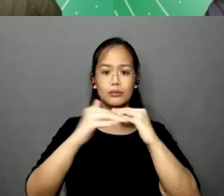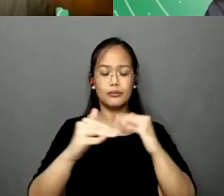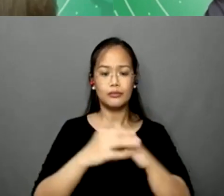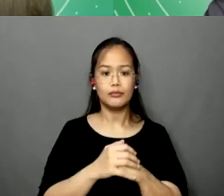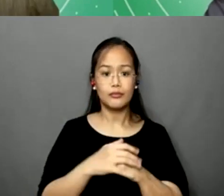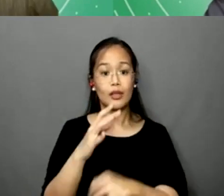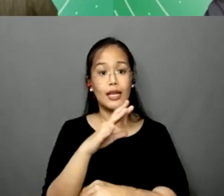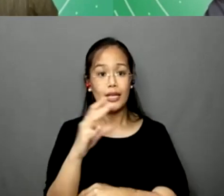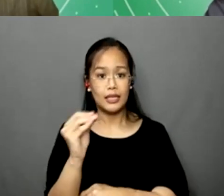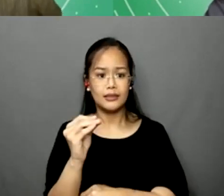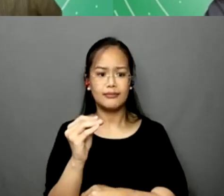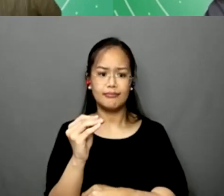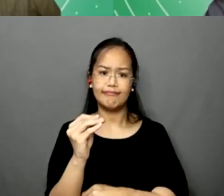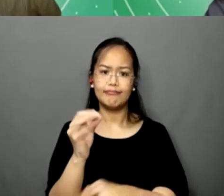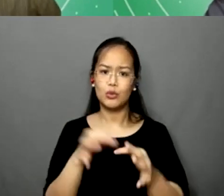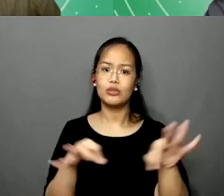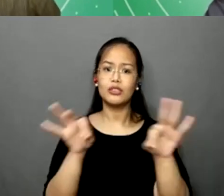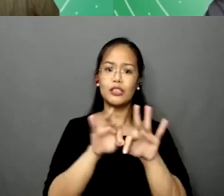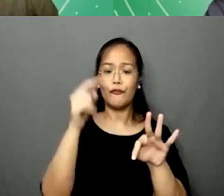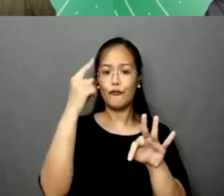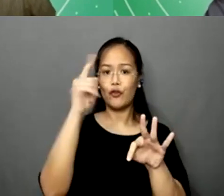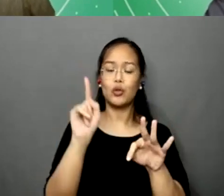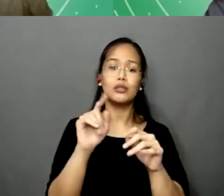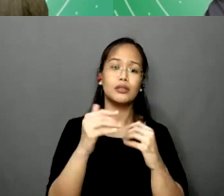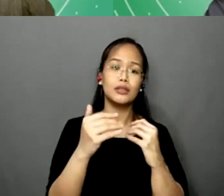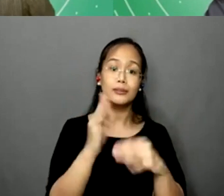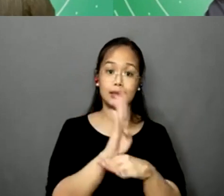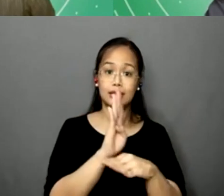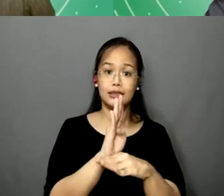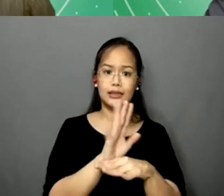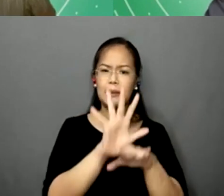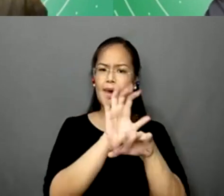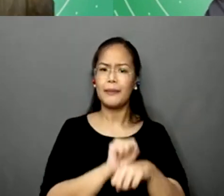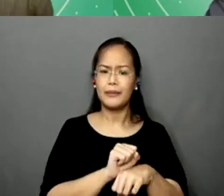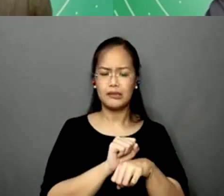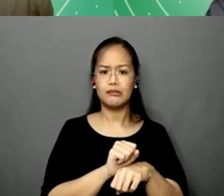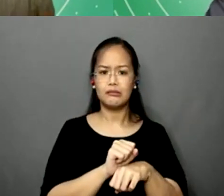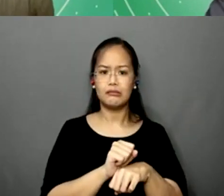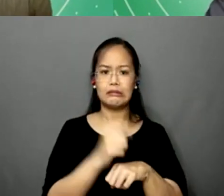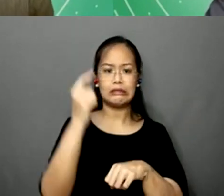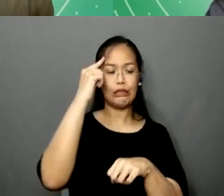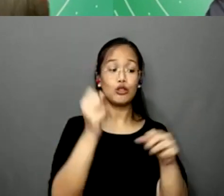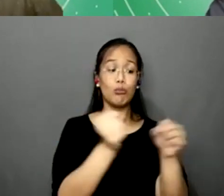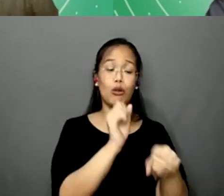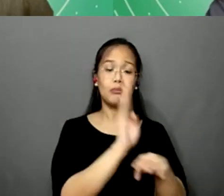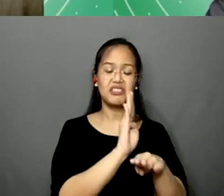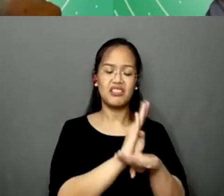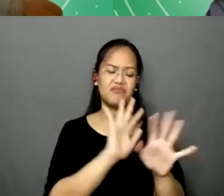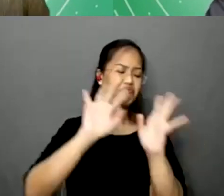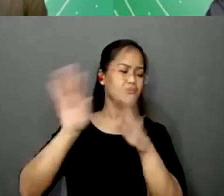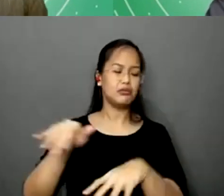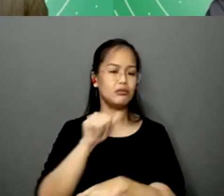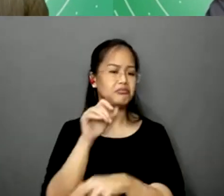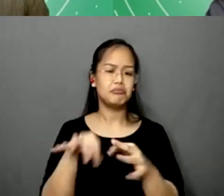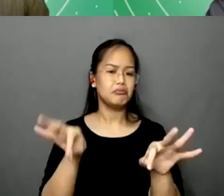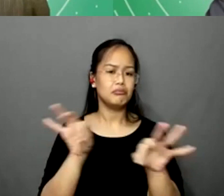implying responsibility for a business. And oftentimes, small businesses think it's not important or it's irrelevant, but it could be a way to